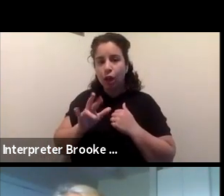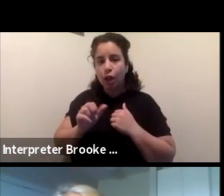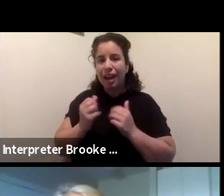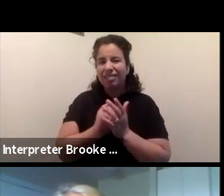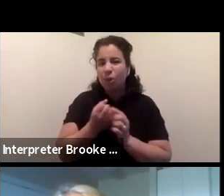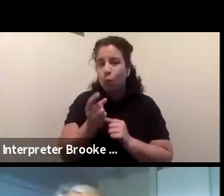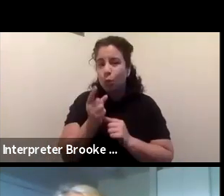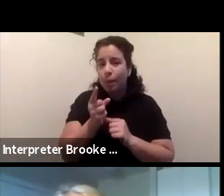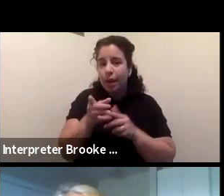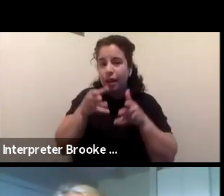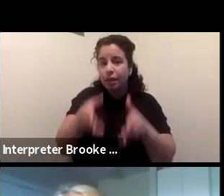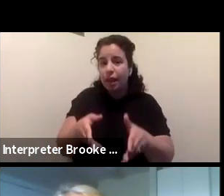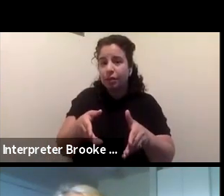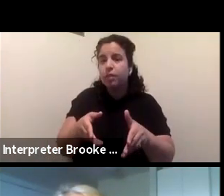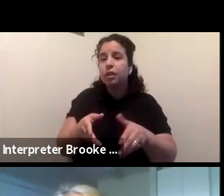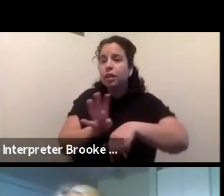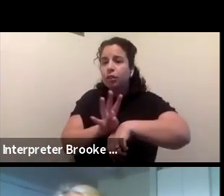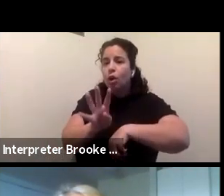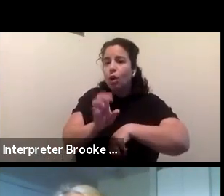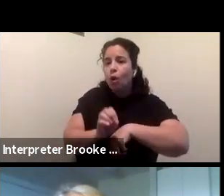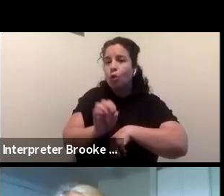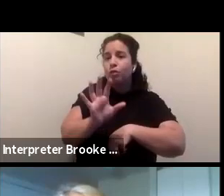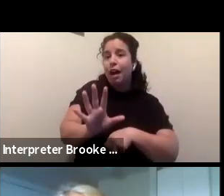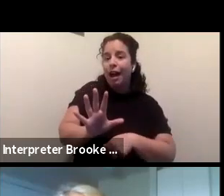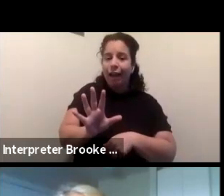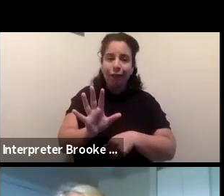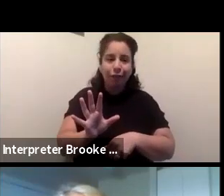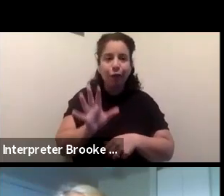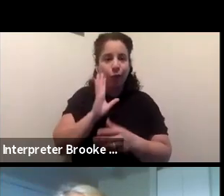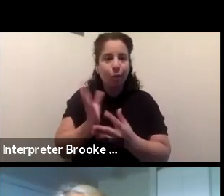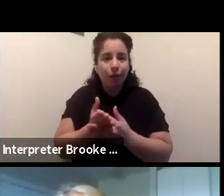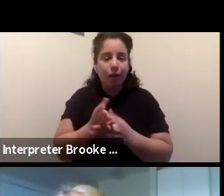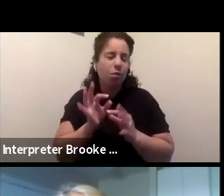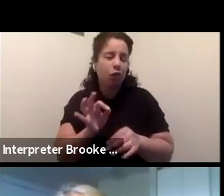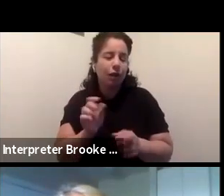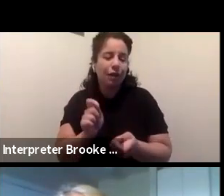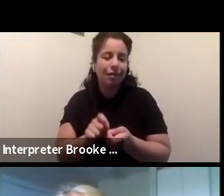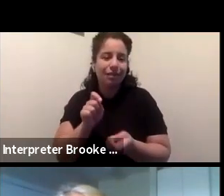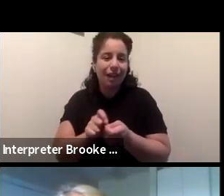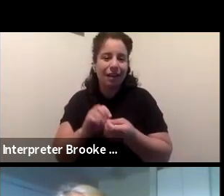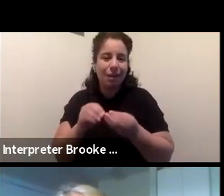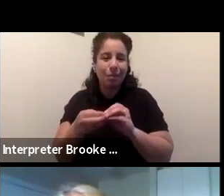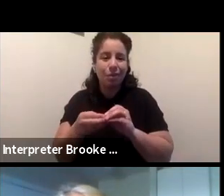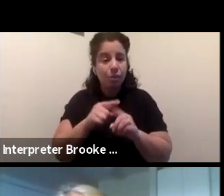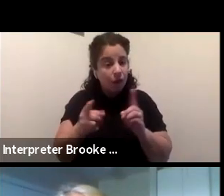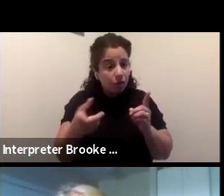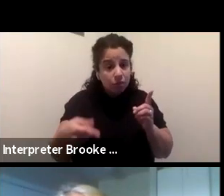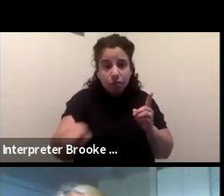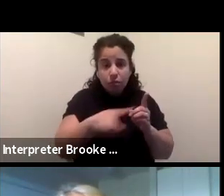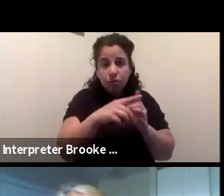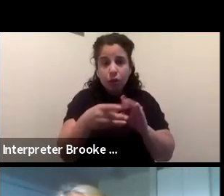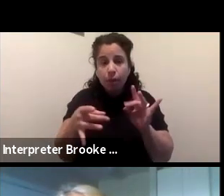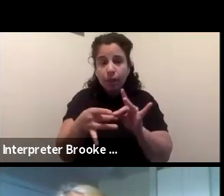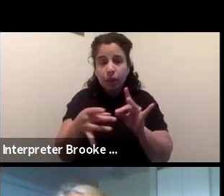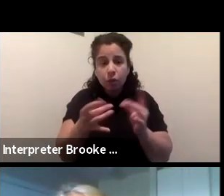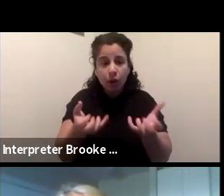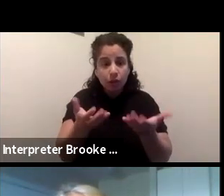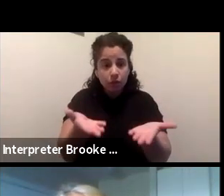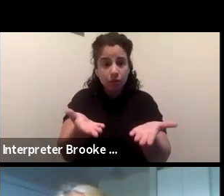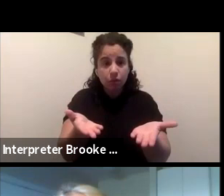before 4:05, which is a nice round number. Any other last things that people say before we do a shift?